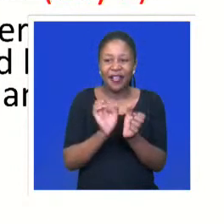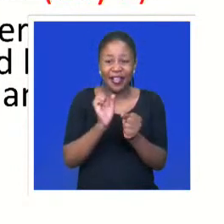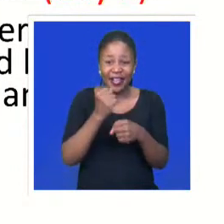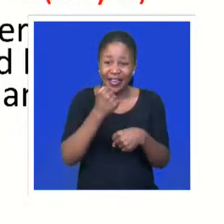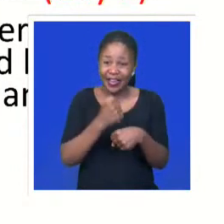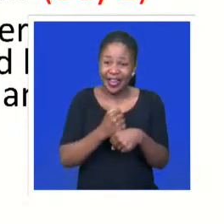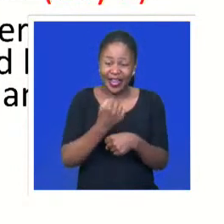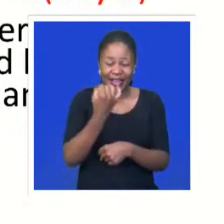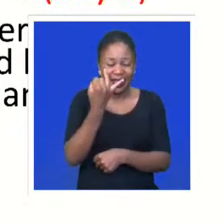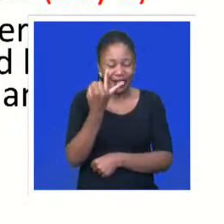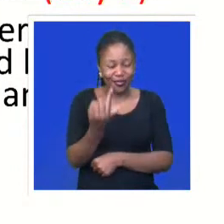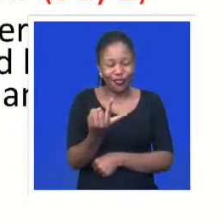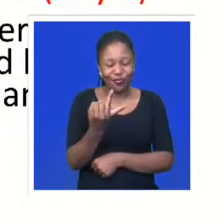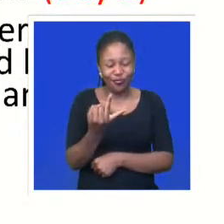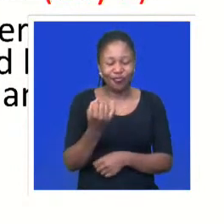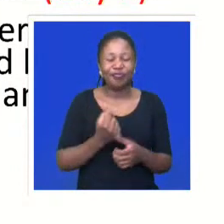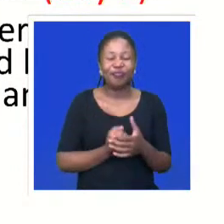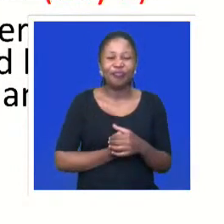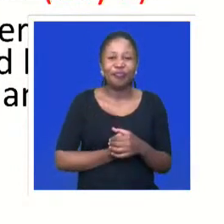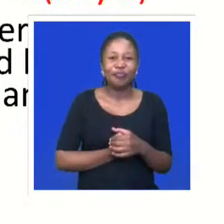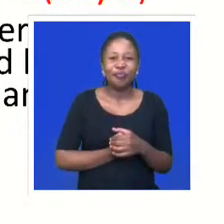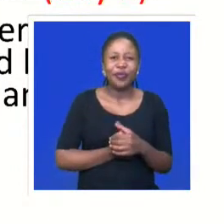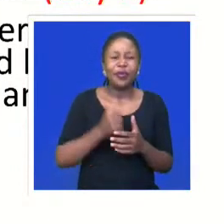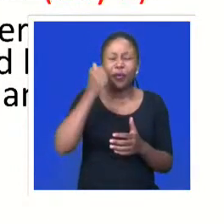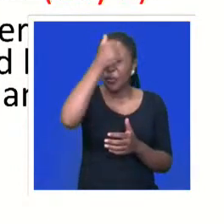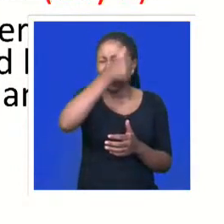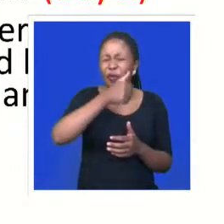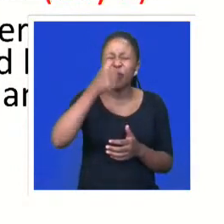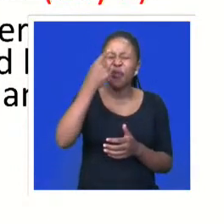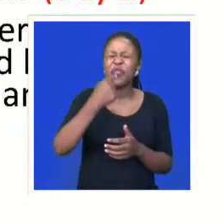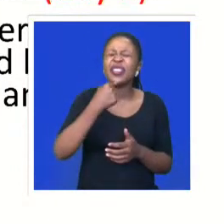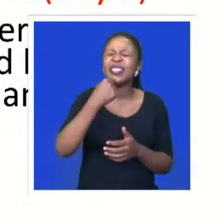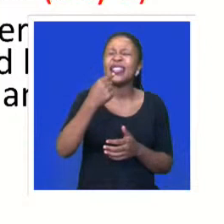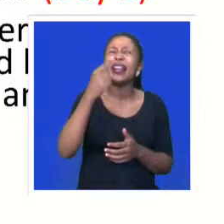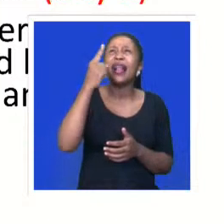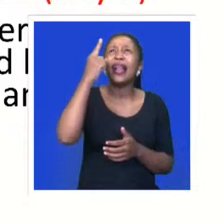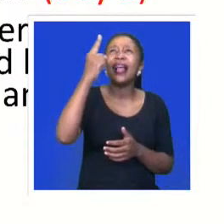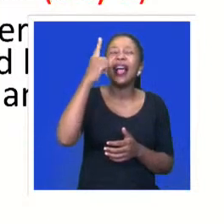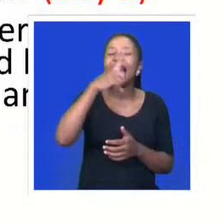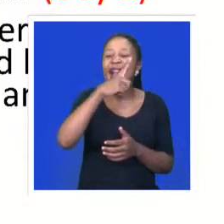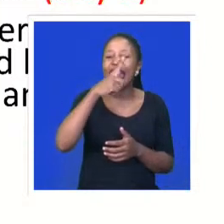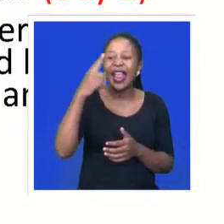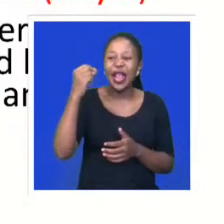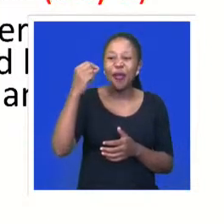And God called the firmament heaven. That is day 2.